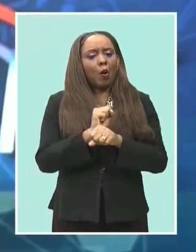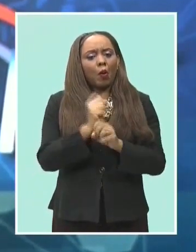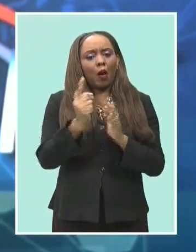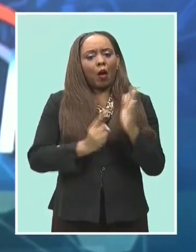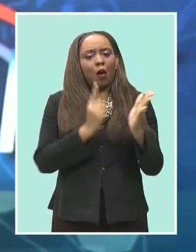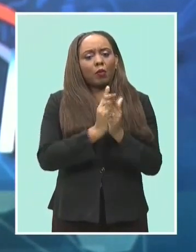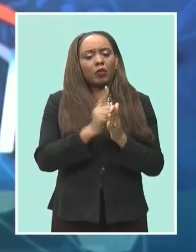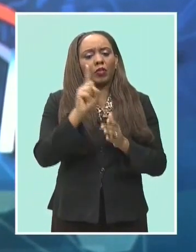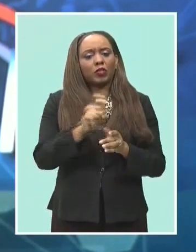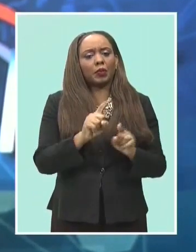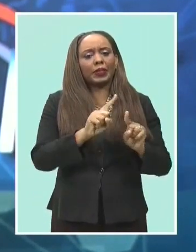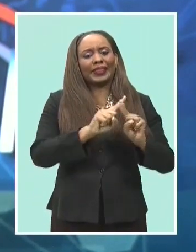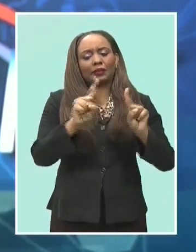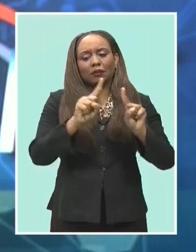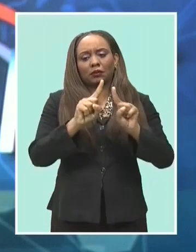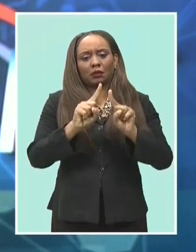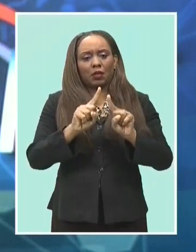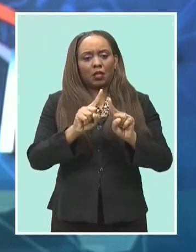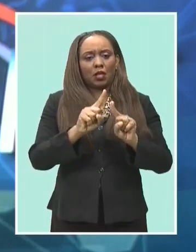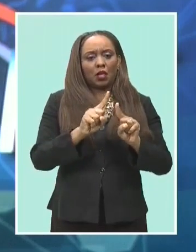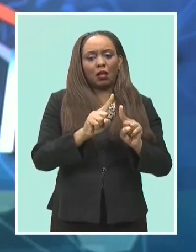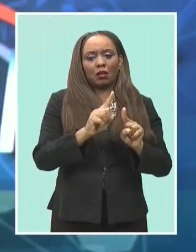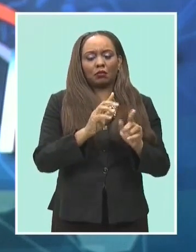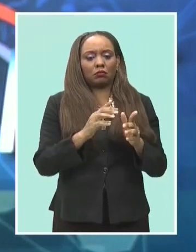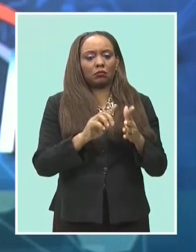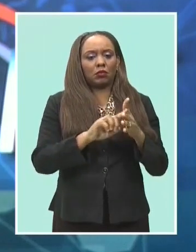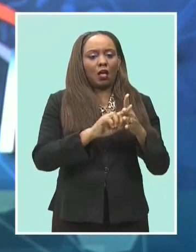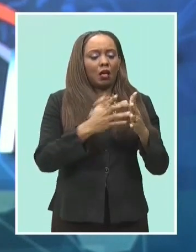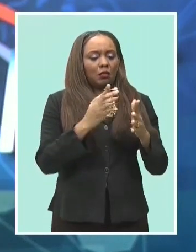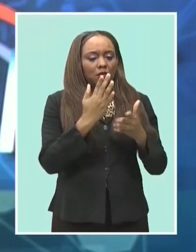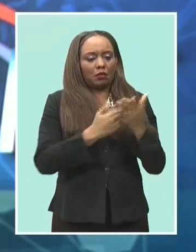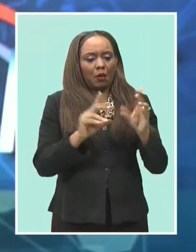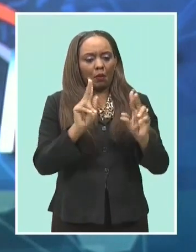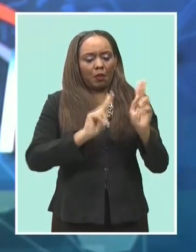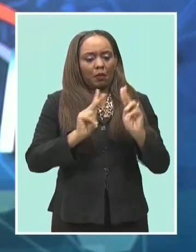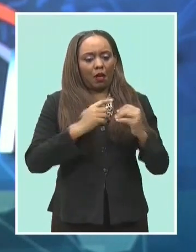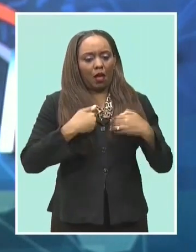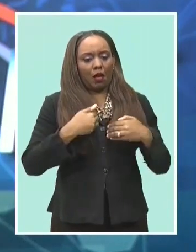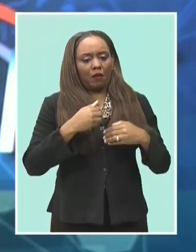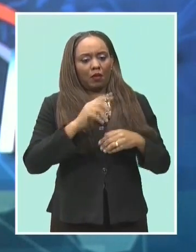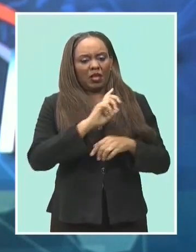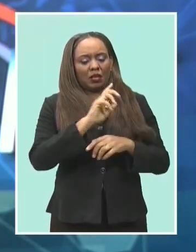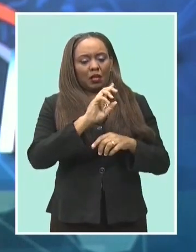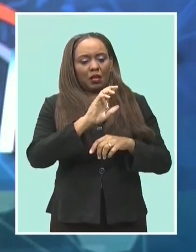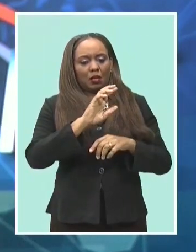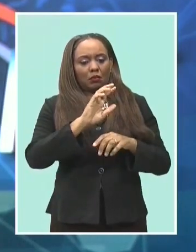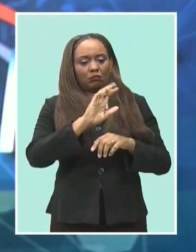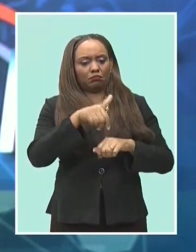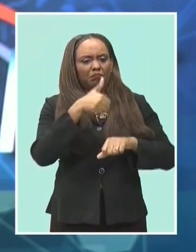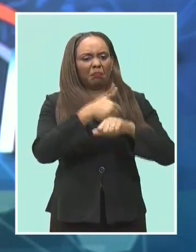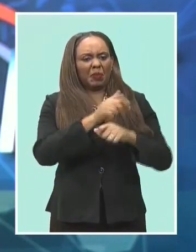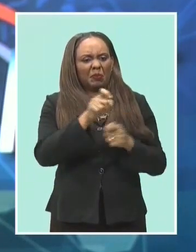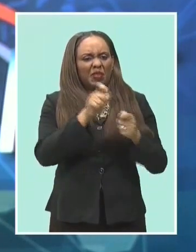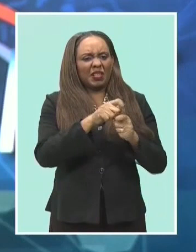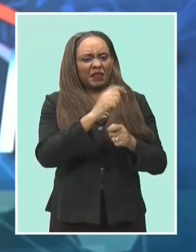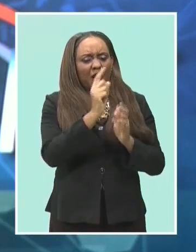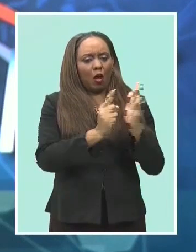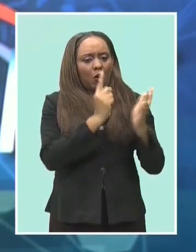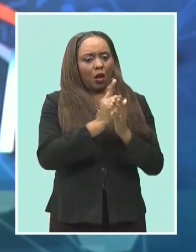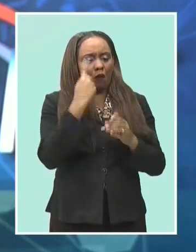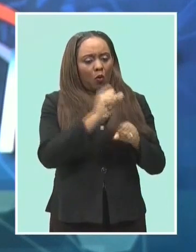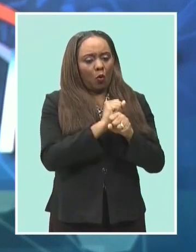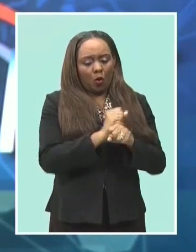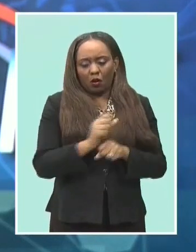introduces staggered work hours. He made the comment during the national consultation on traffic management held at the Lloyd Erskine Sandiford Centre